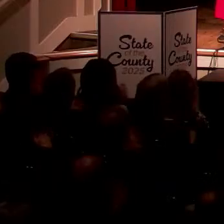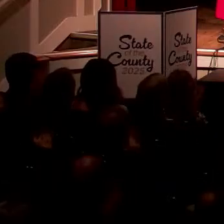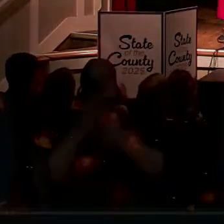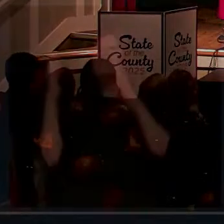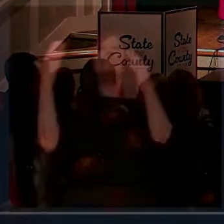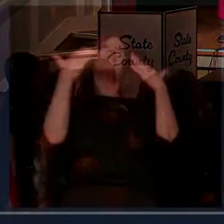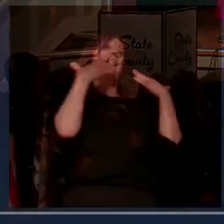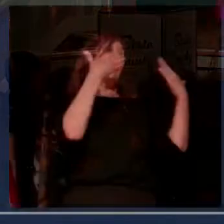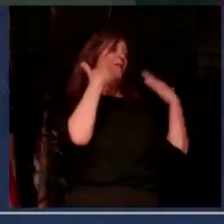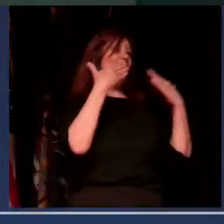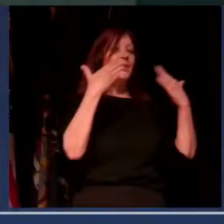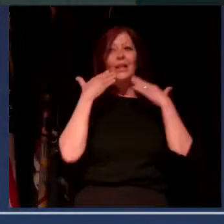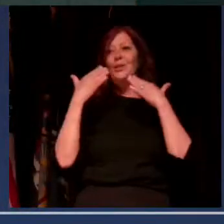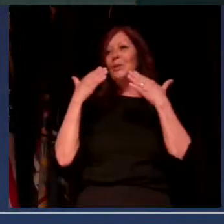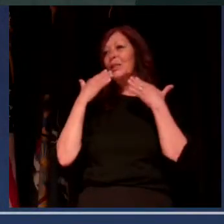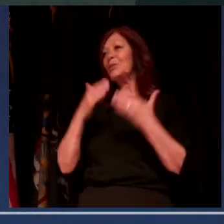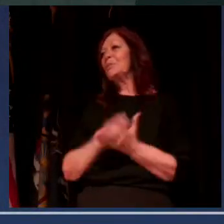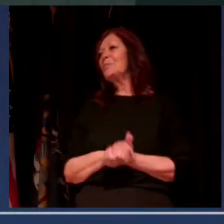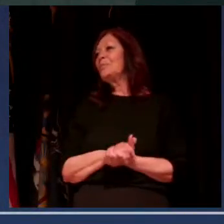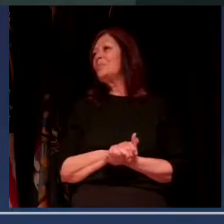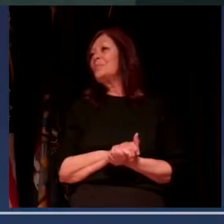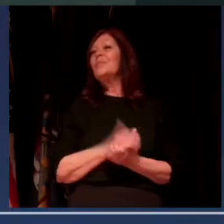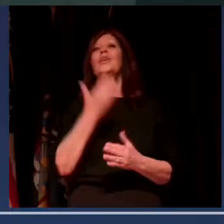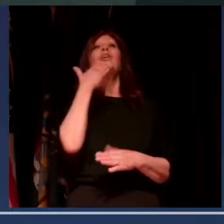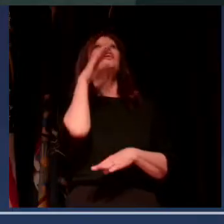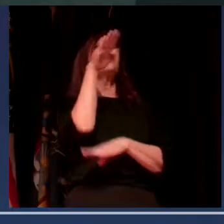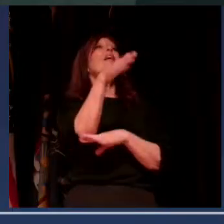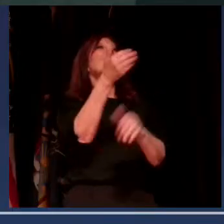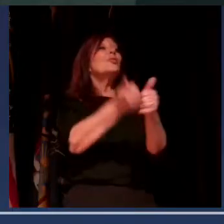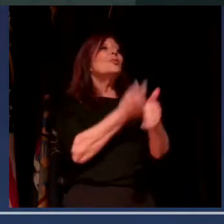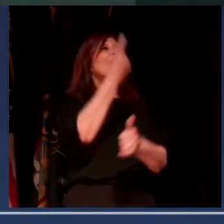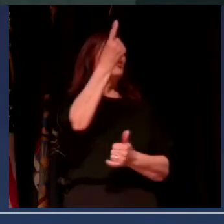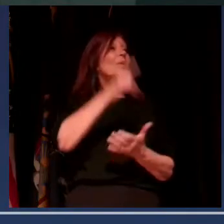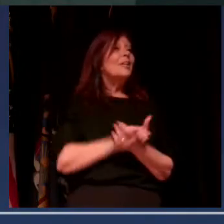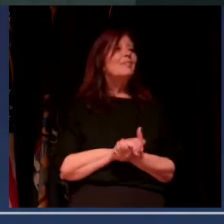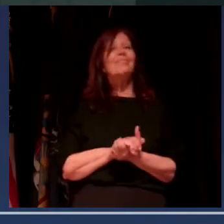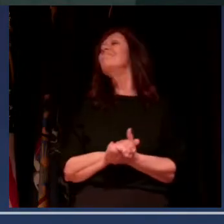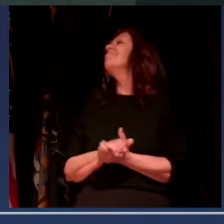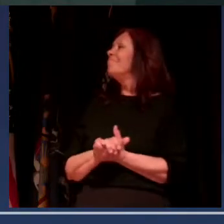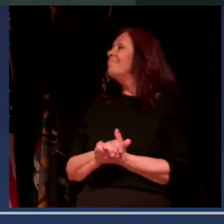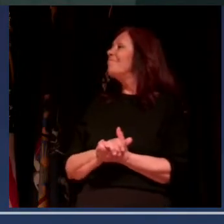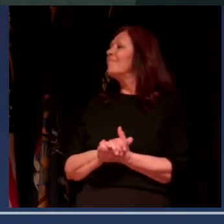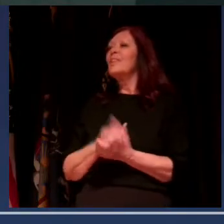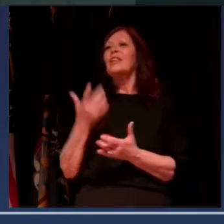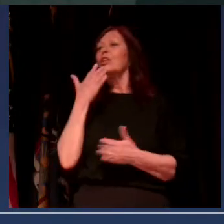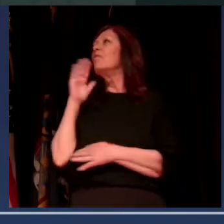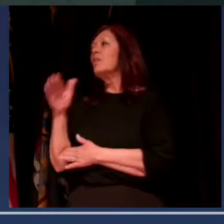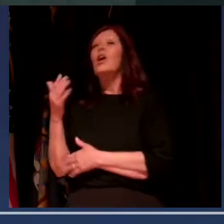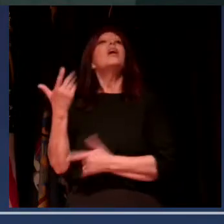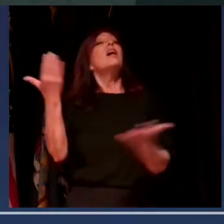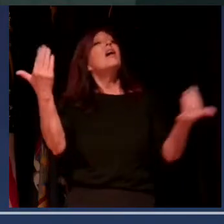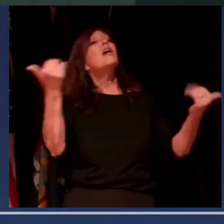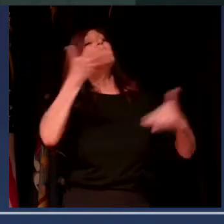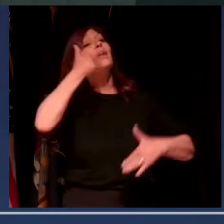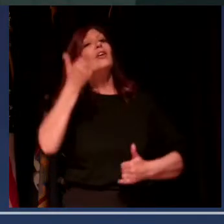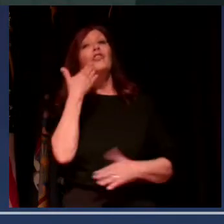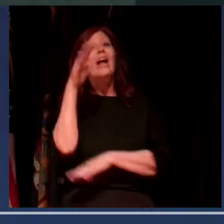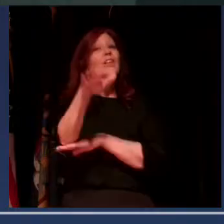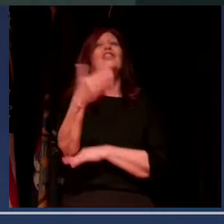Thank you. Thank you. Good afternoon, everyone. Oh, we could do a little bit better. Good afternoon,